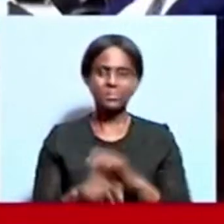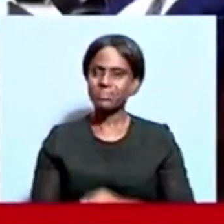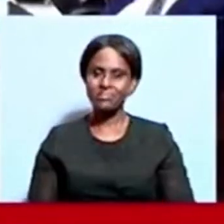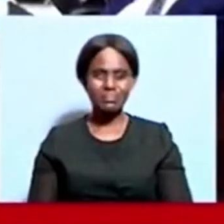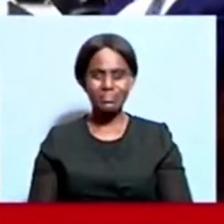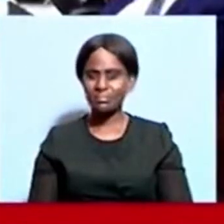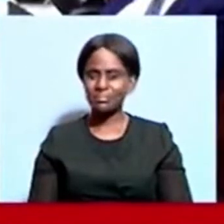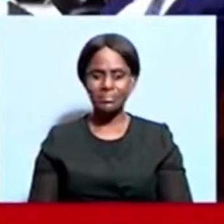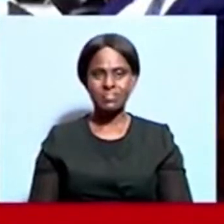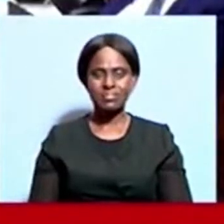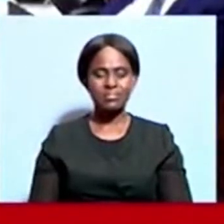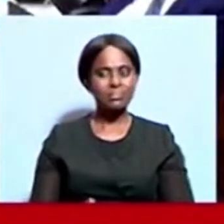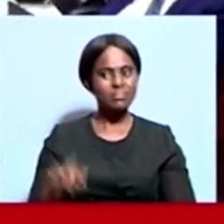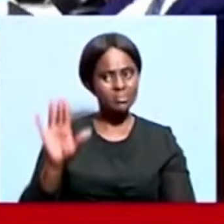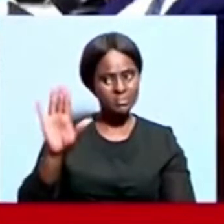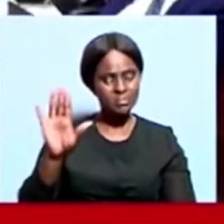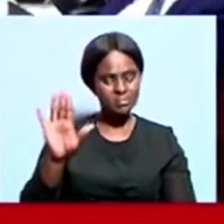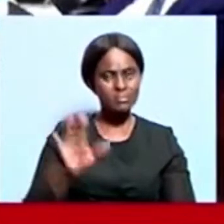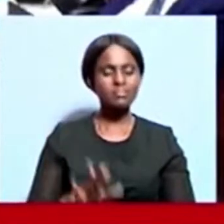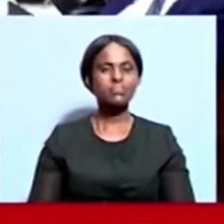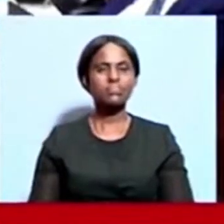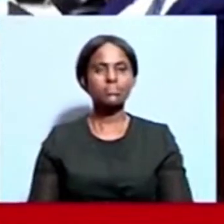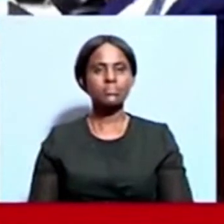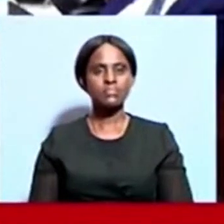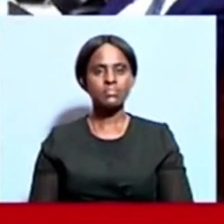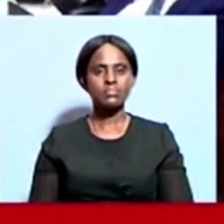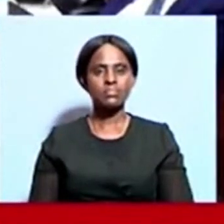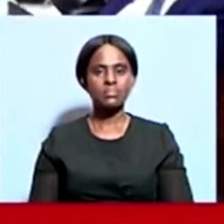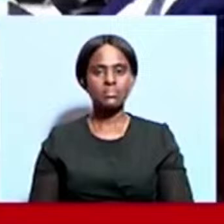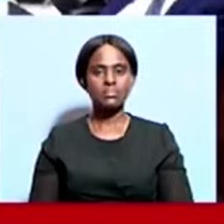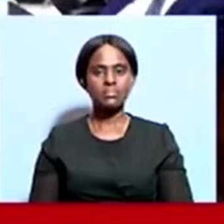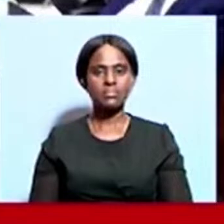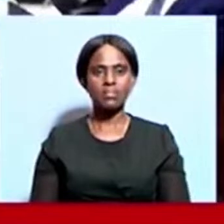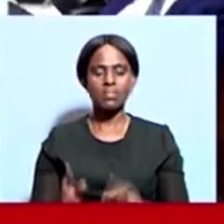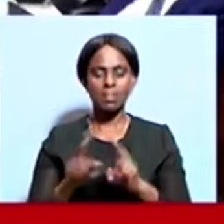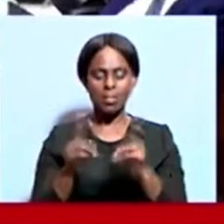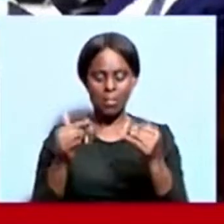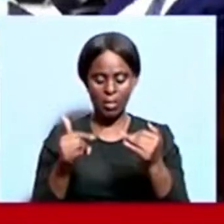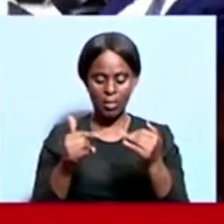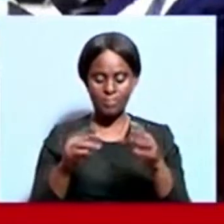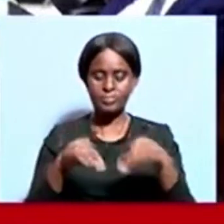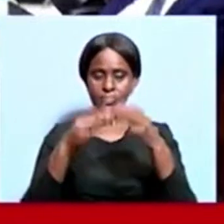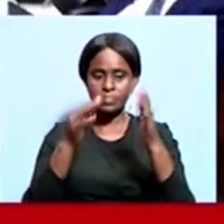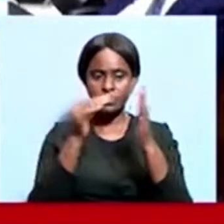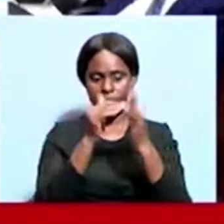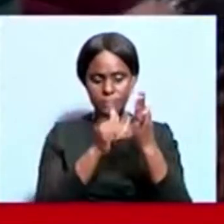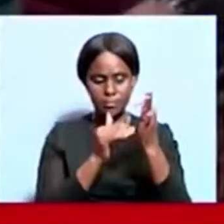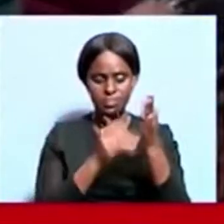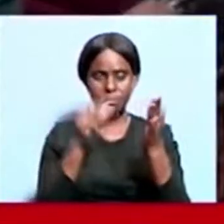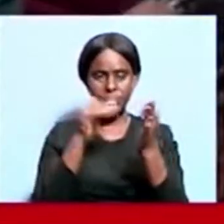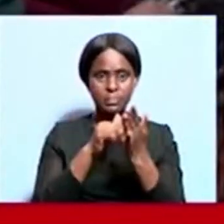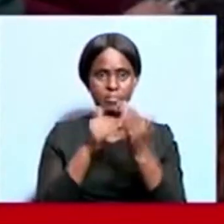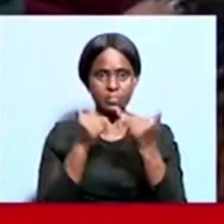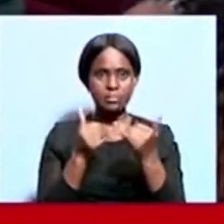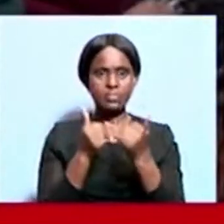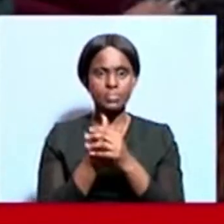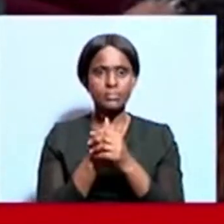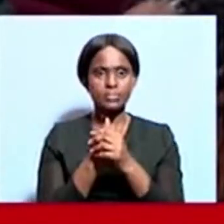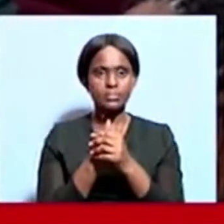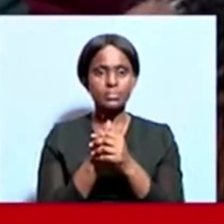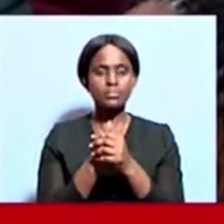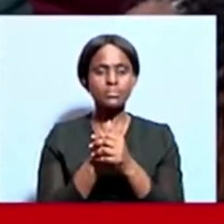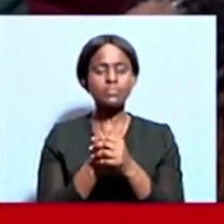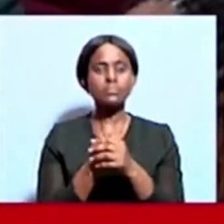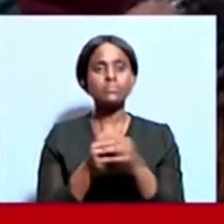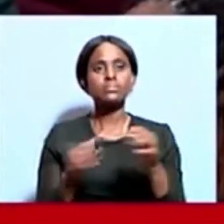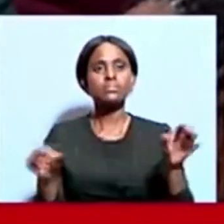Hold on, Honorable Simumba. Yes. Yes. So, given that guidance again, it